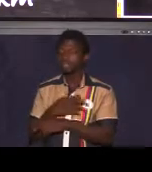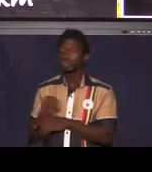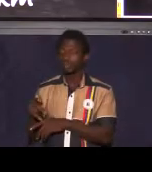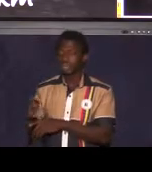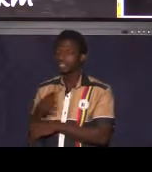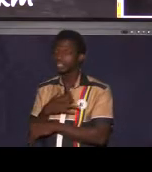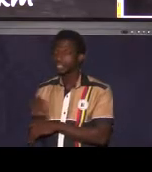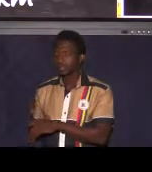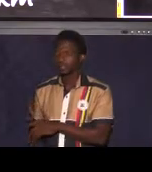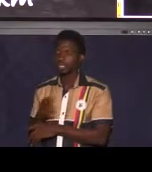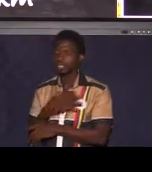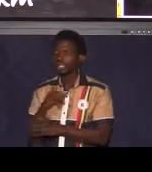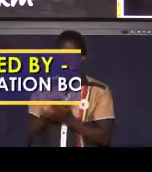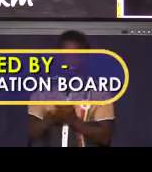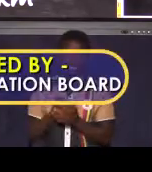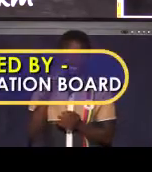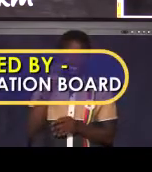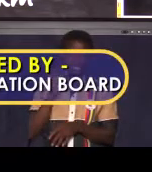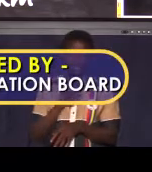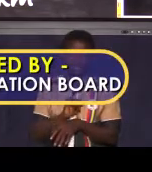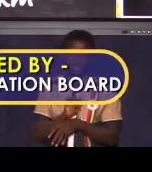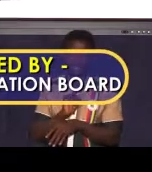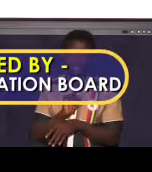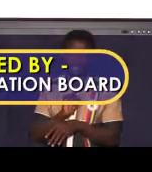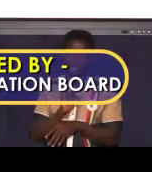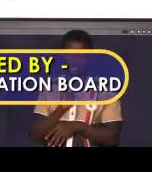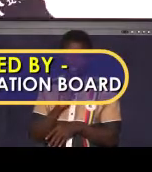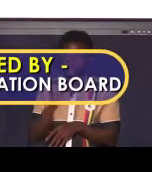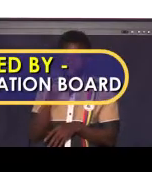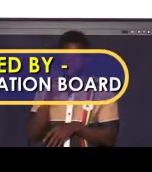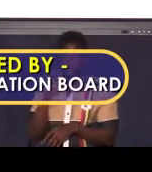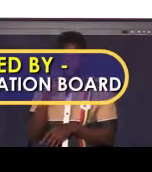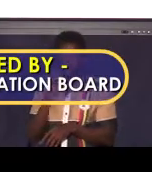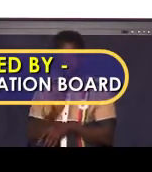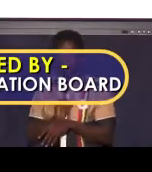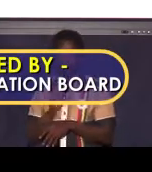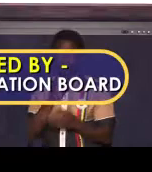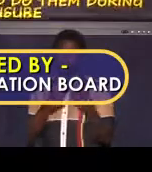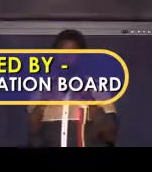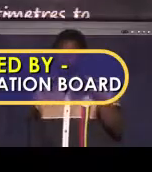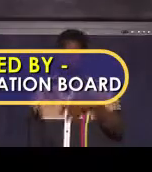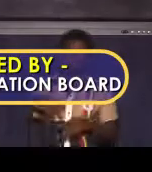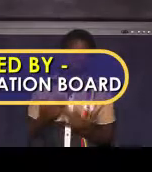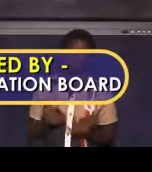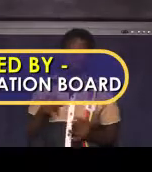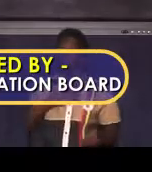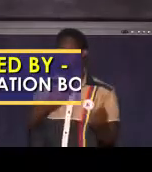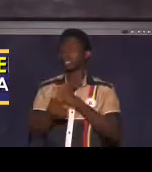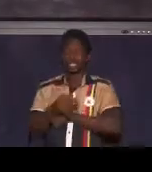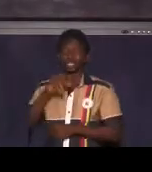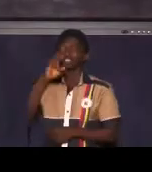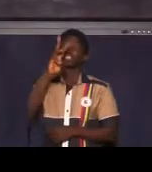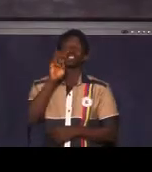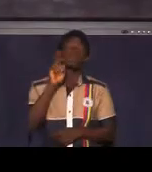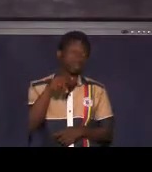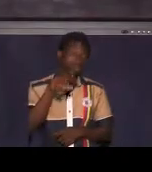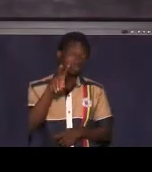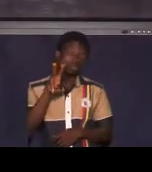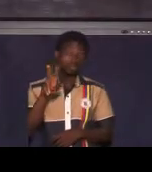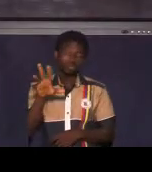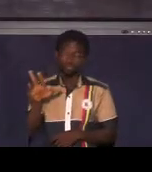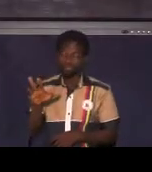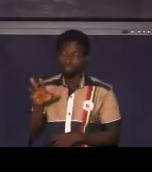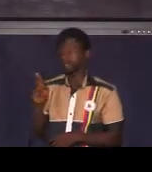practice and practice and practice. And that assignment is coming up right about now. You are to do this. Change